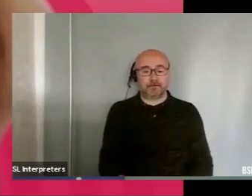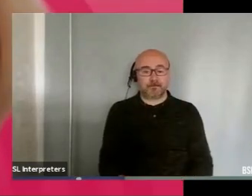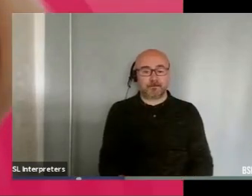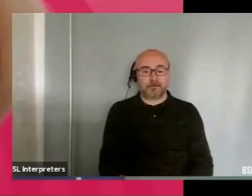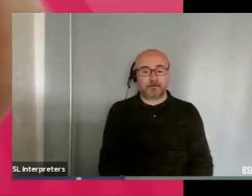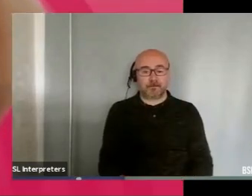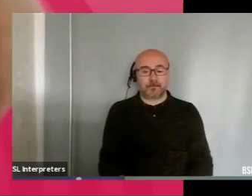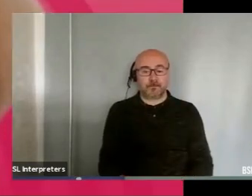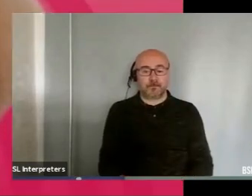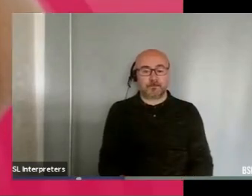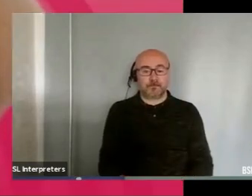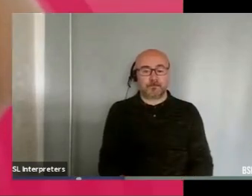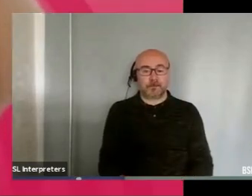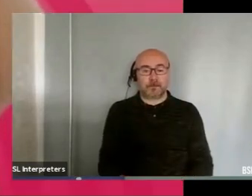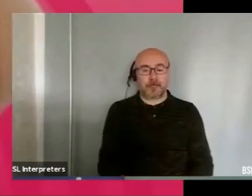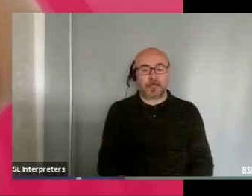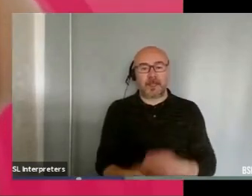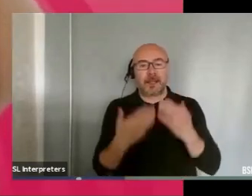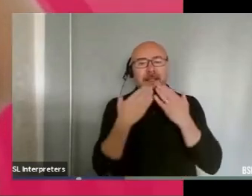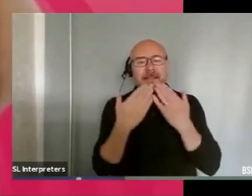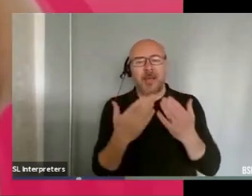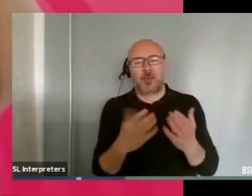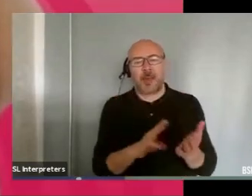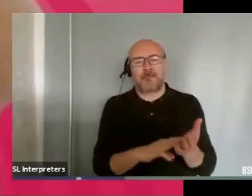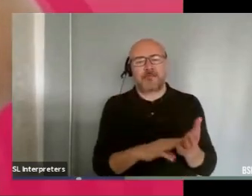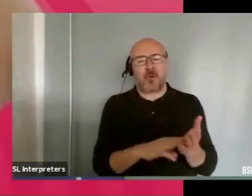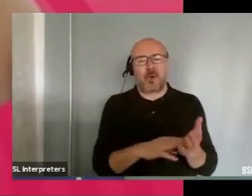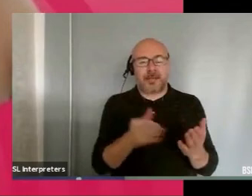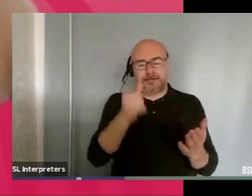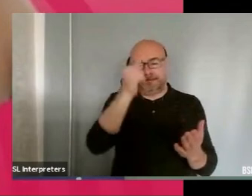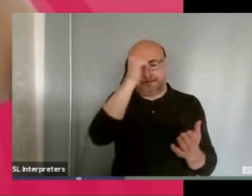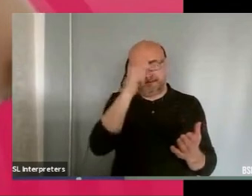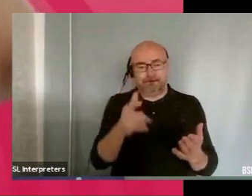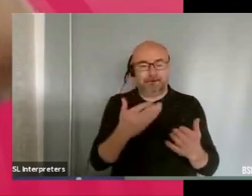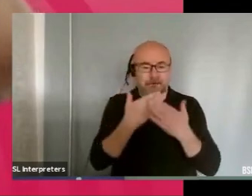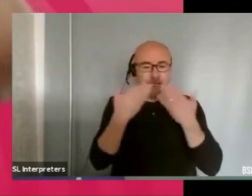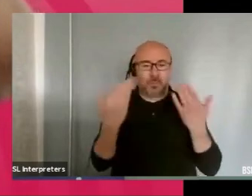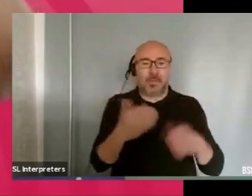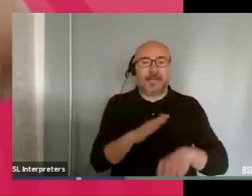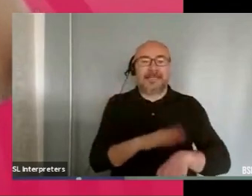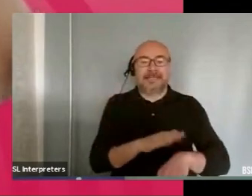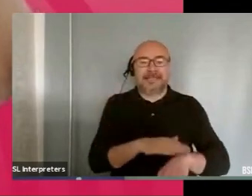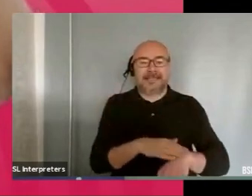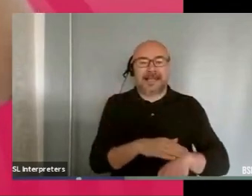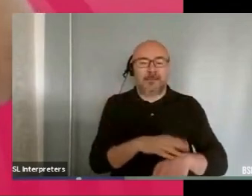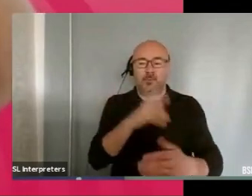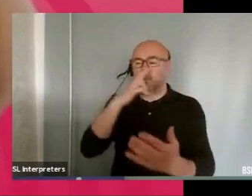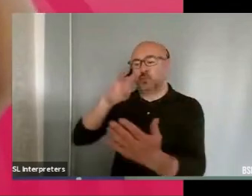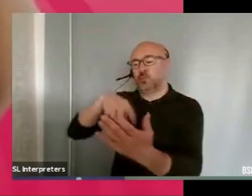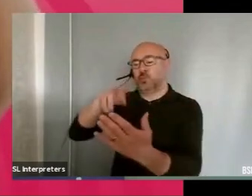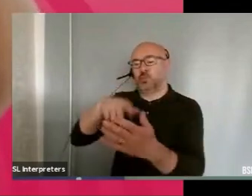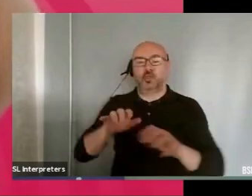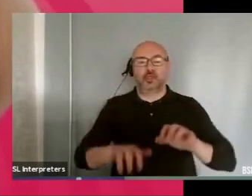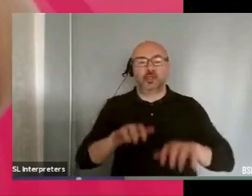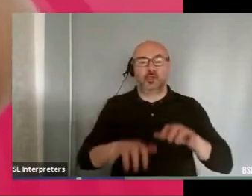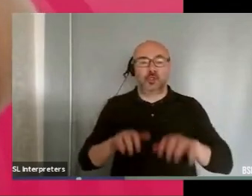Thanks so much. Thanks so much, Maureen. You won't have time. You won't have had time to see the chat, but it's